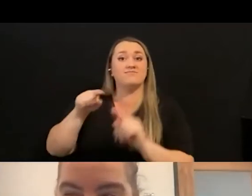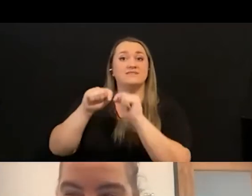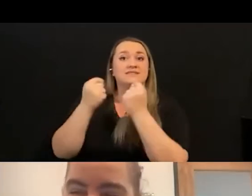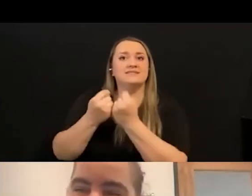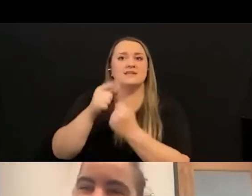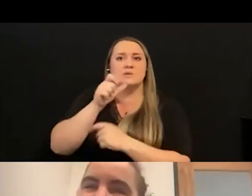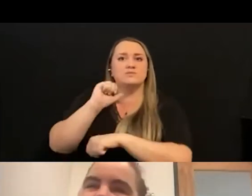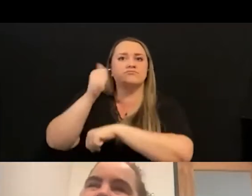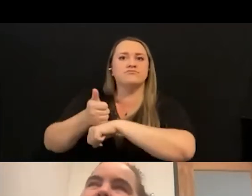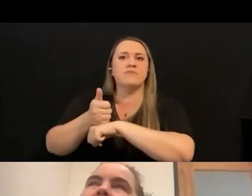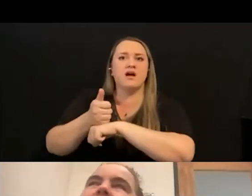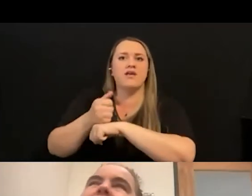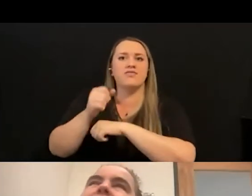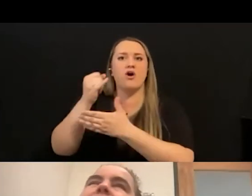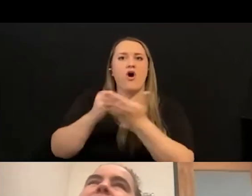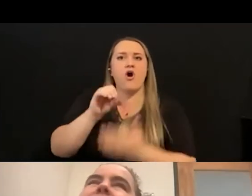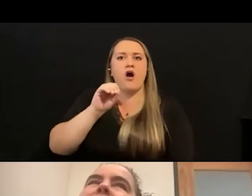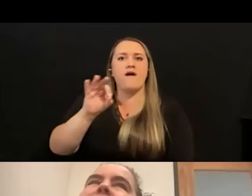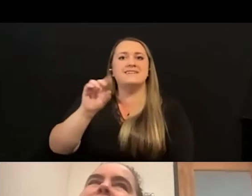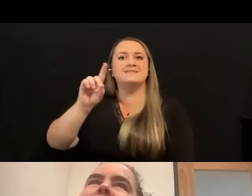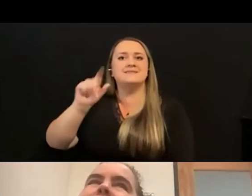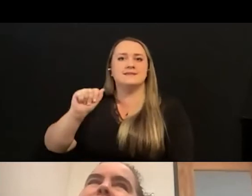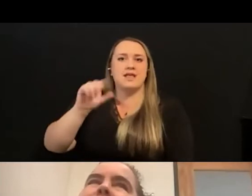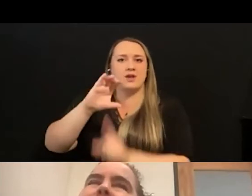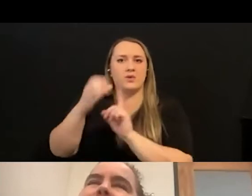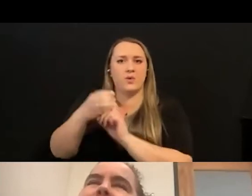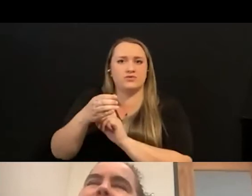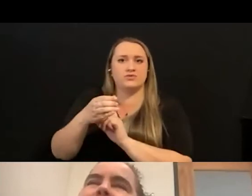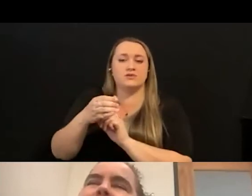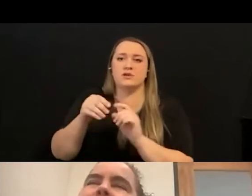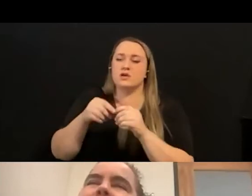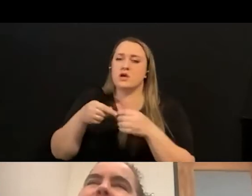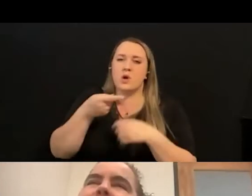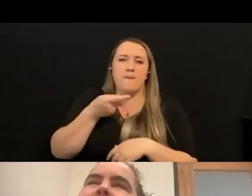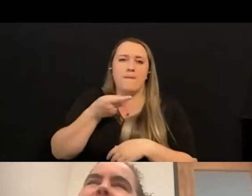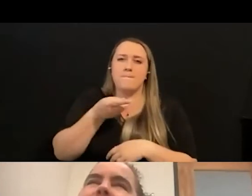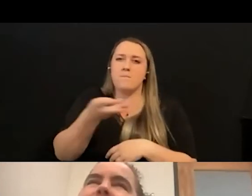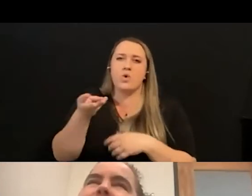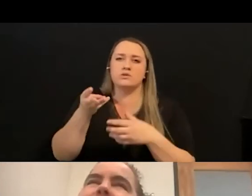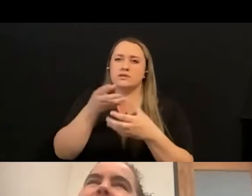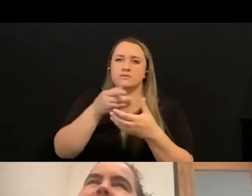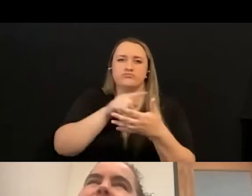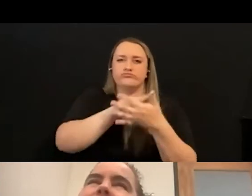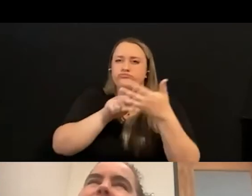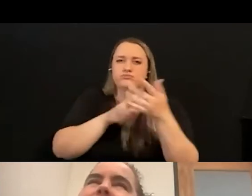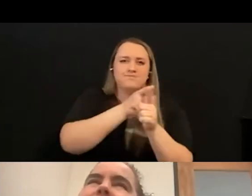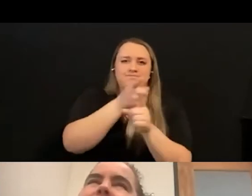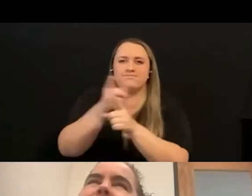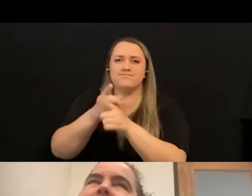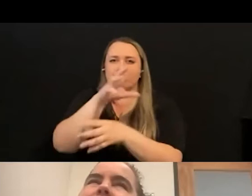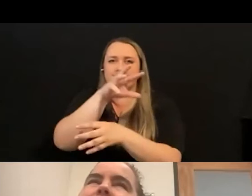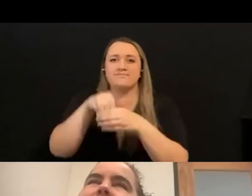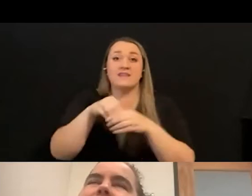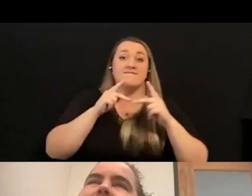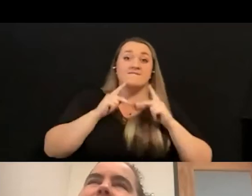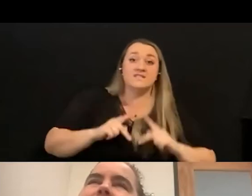the Art of Disability Culture, a multifaceted program that encompassed physical and online